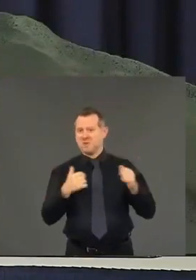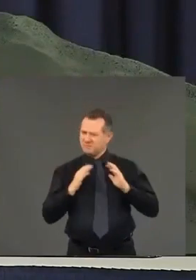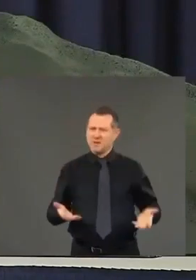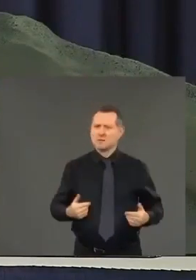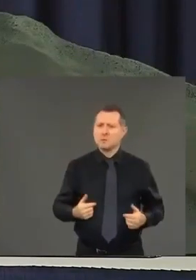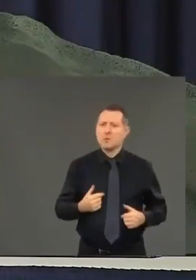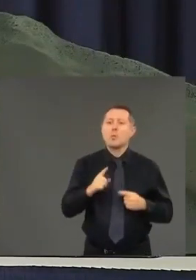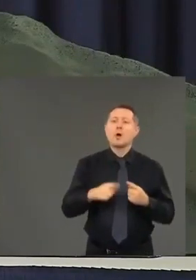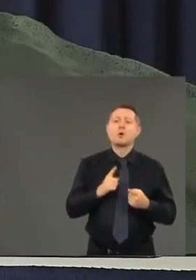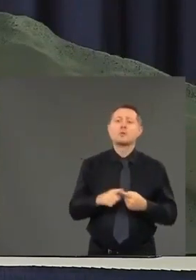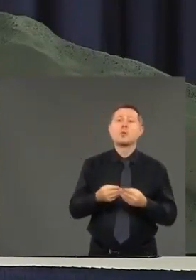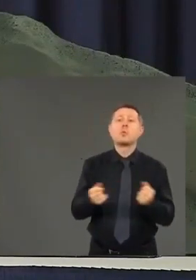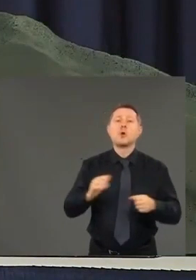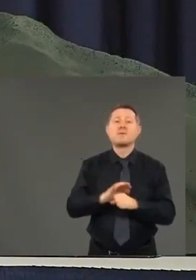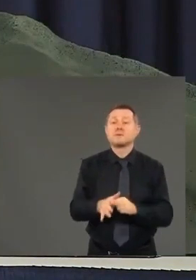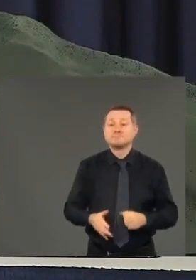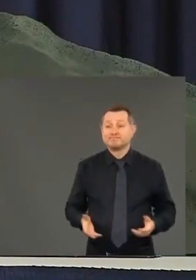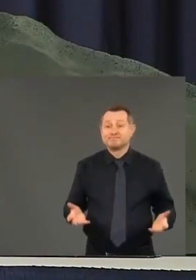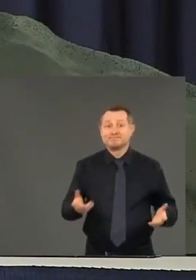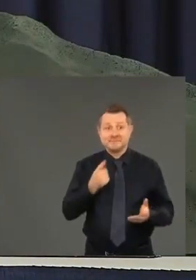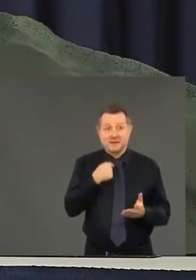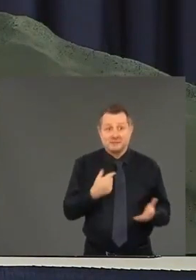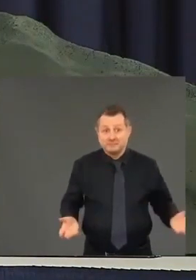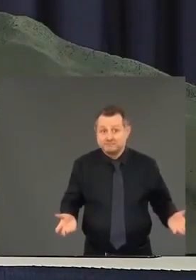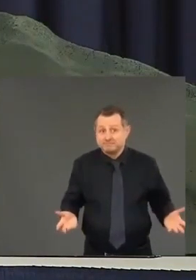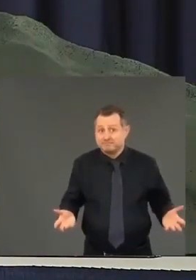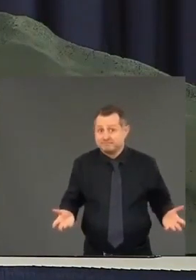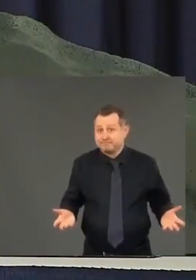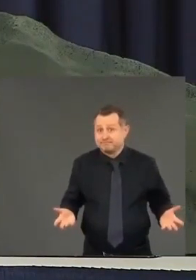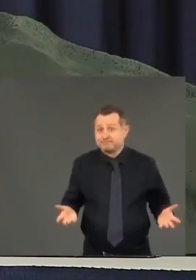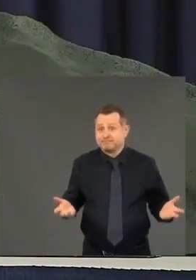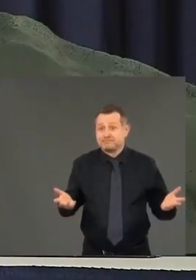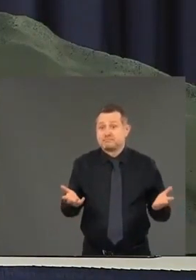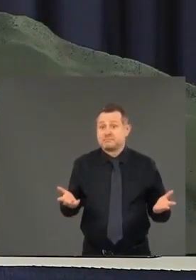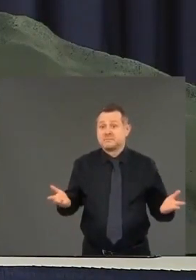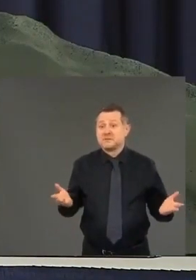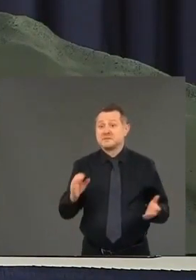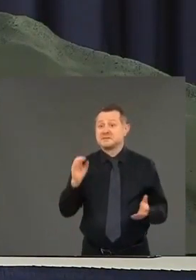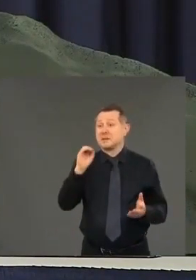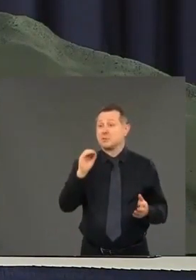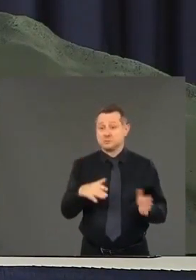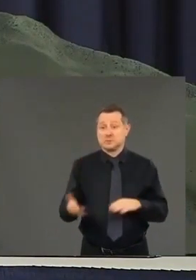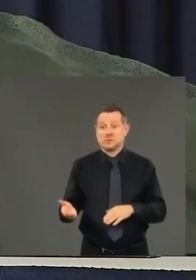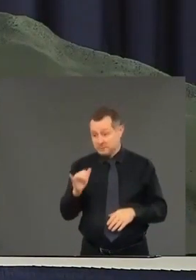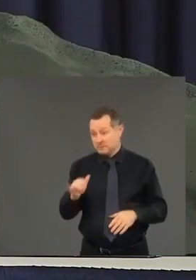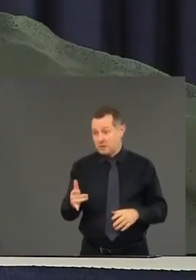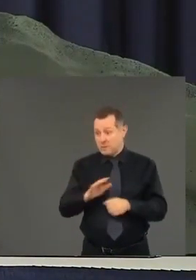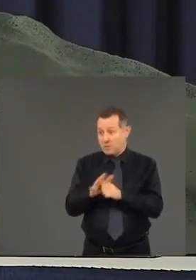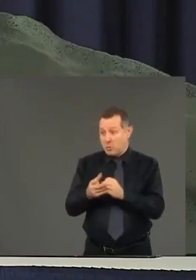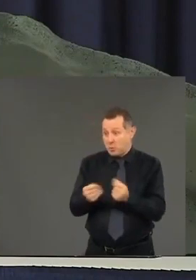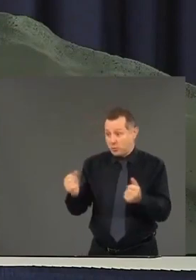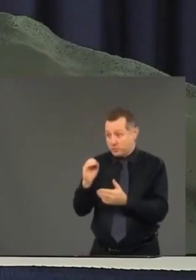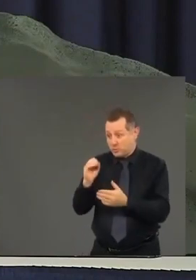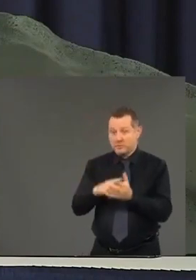end? Vaccine in January and 0 deaths for 2 weeks nationwide. When COVID ends, the emergency ends, right?